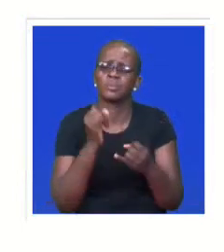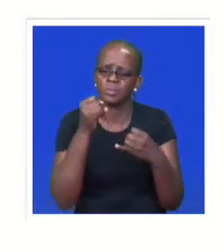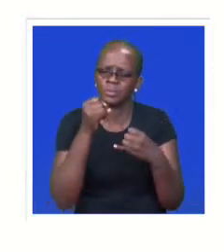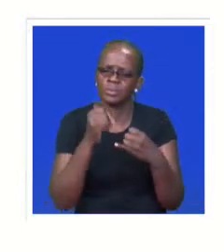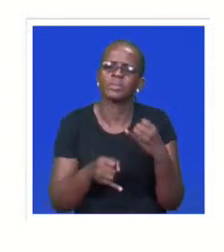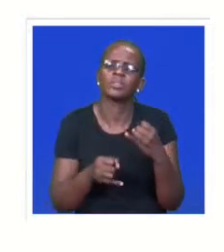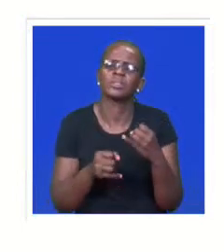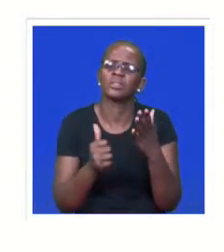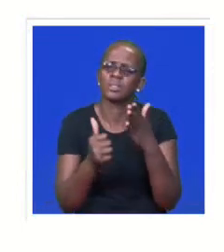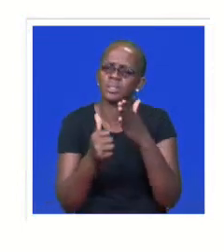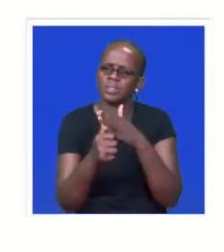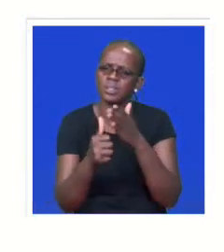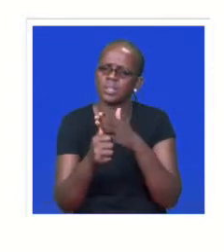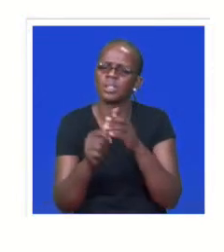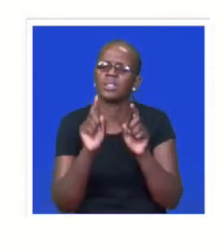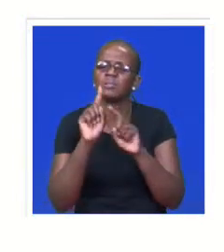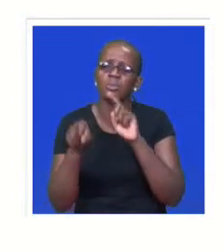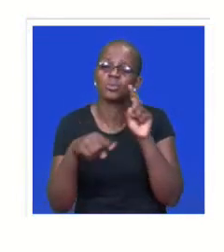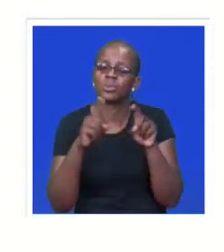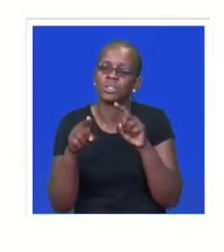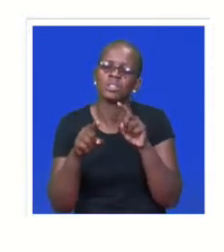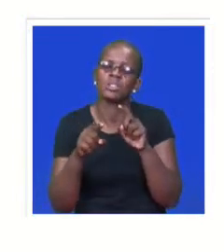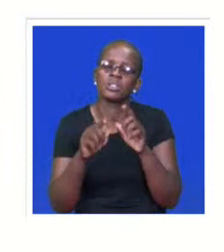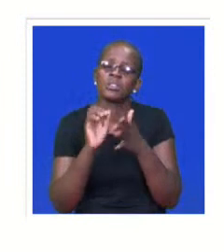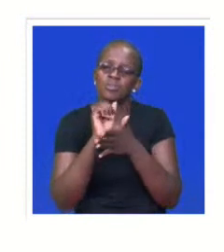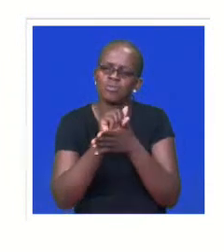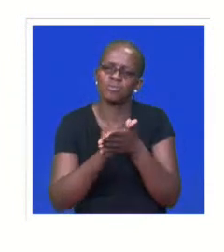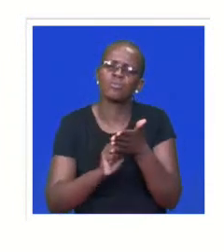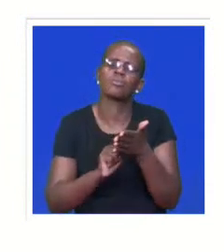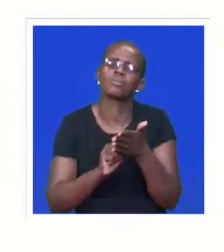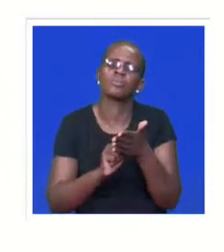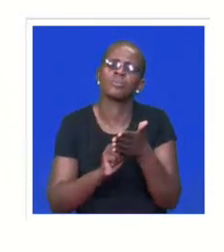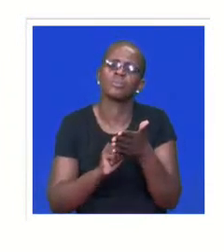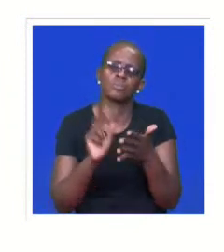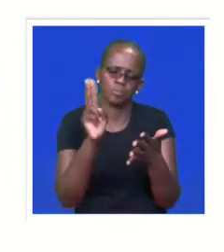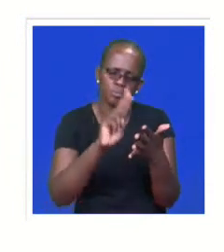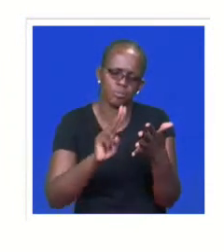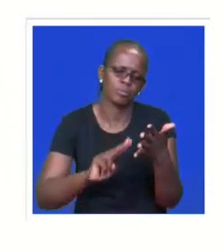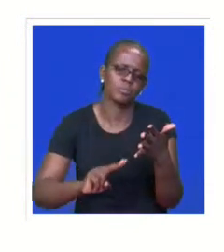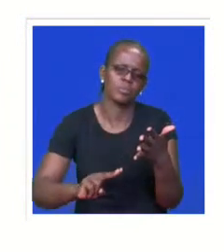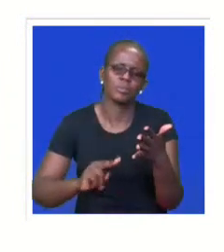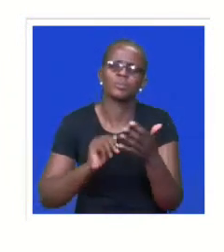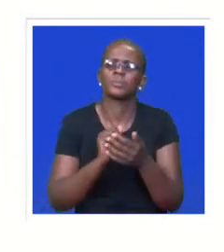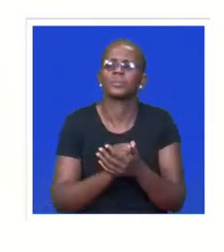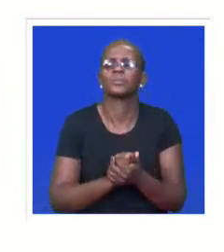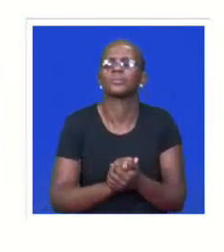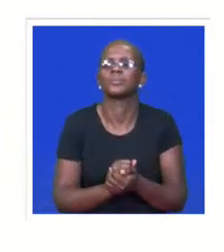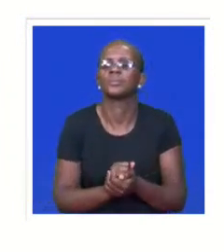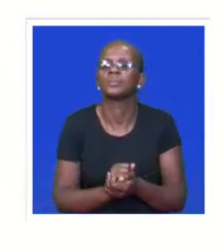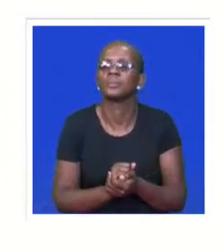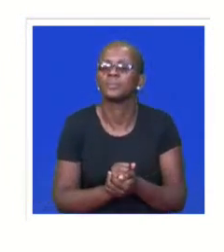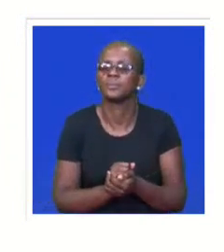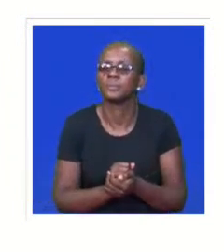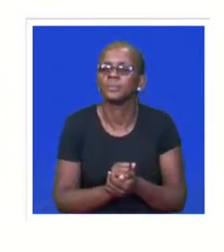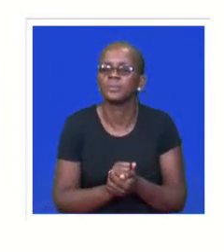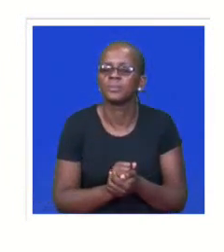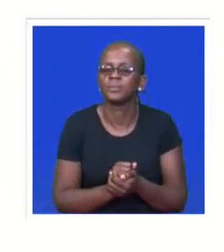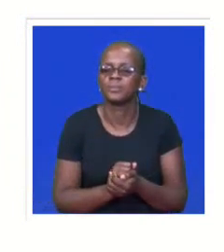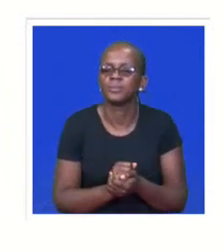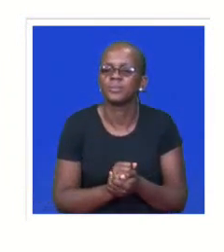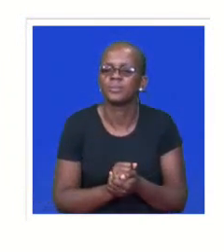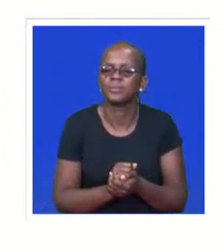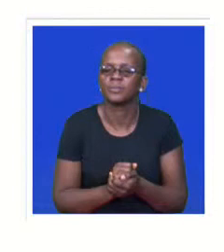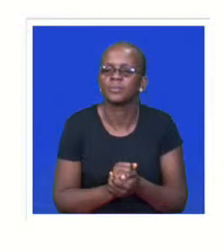on the story. We have answered some questions based on the story.